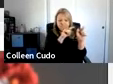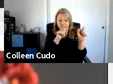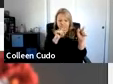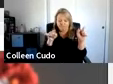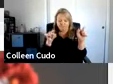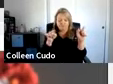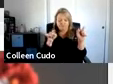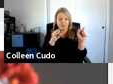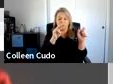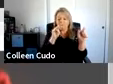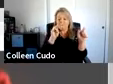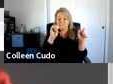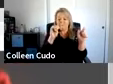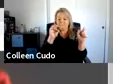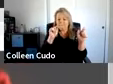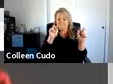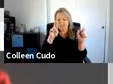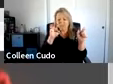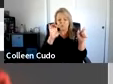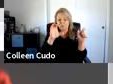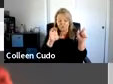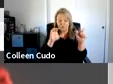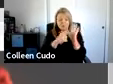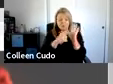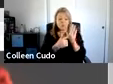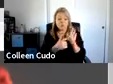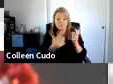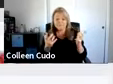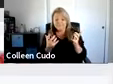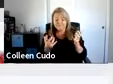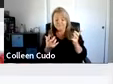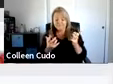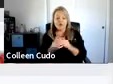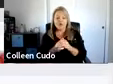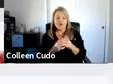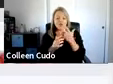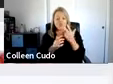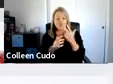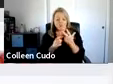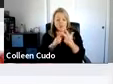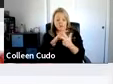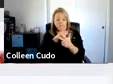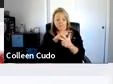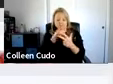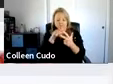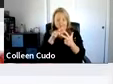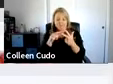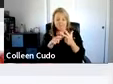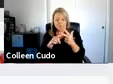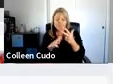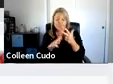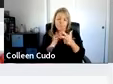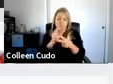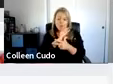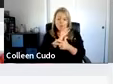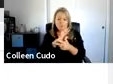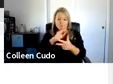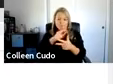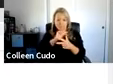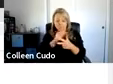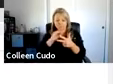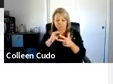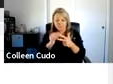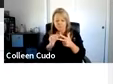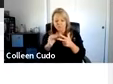So the metrics tab will show you the three primary metrics that we talk about each week.